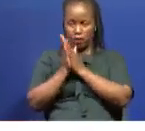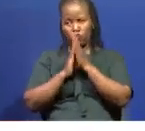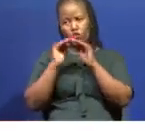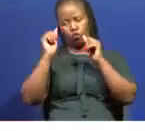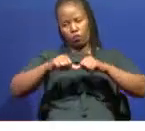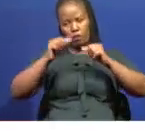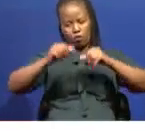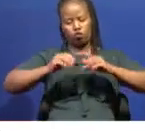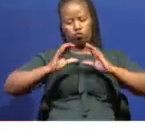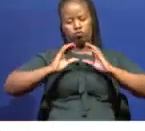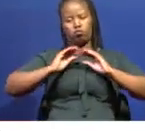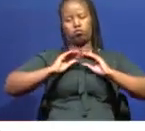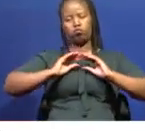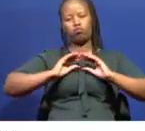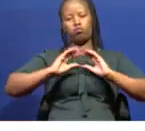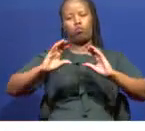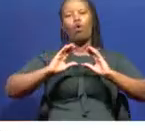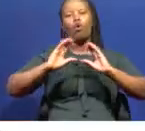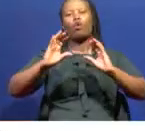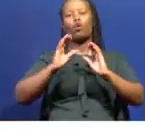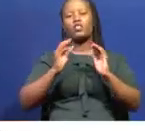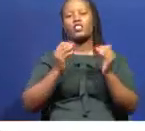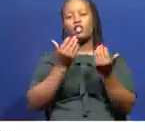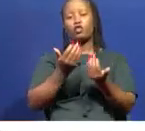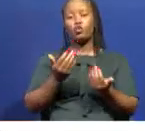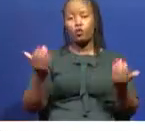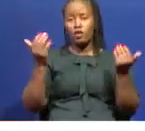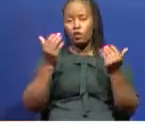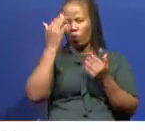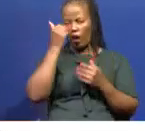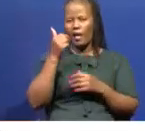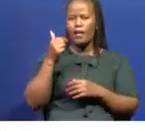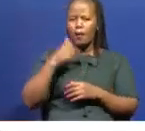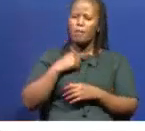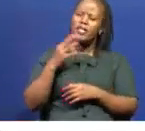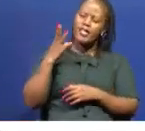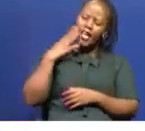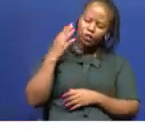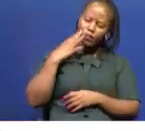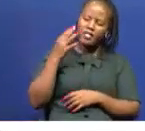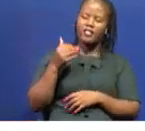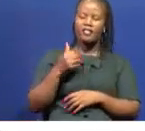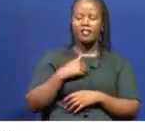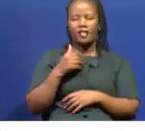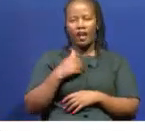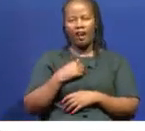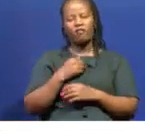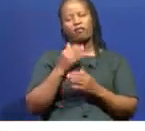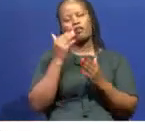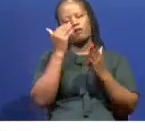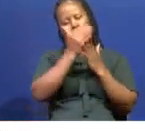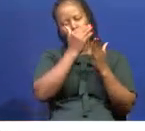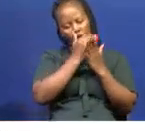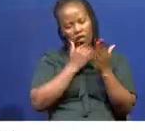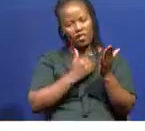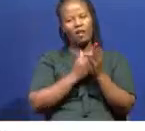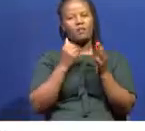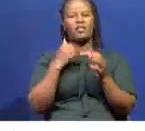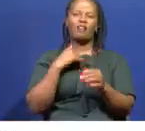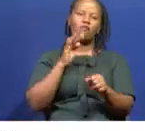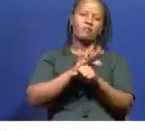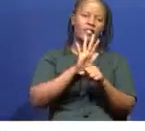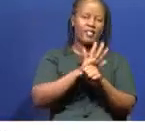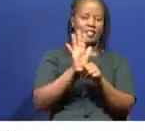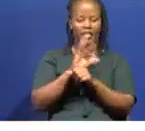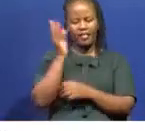the juniors, so that because I've been through that journey. I've been through the golf program through Rose Naliaka, so